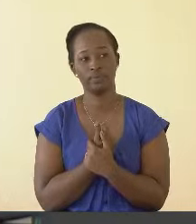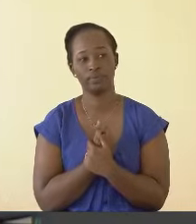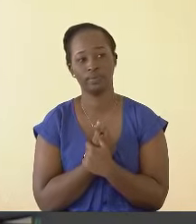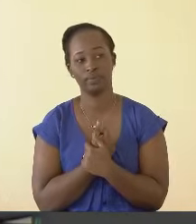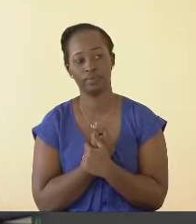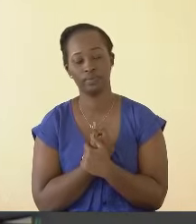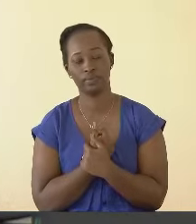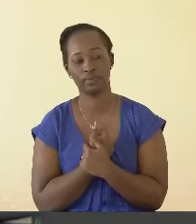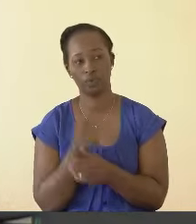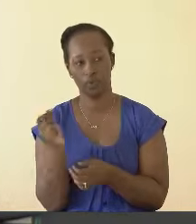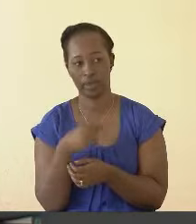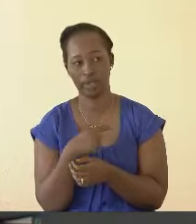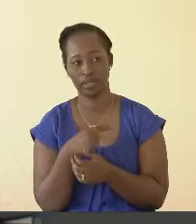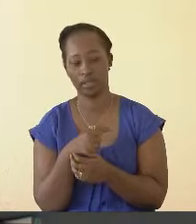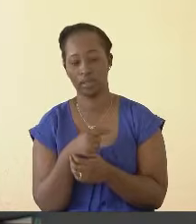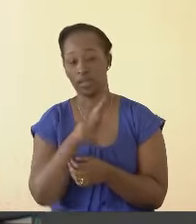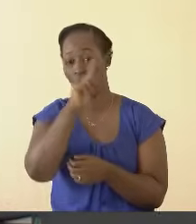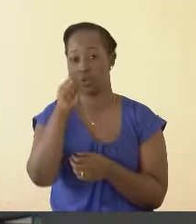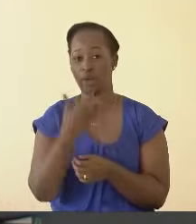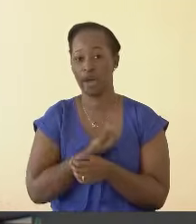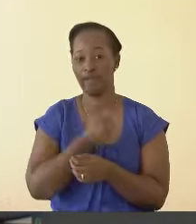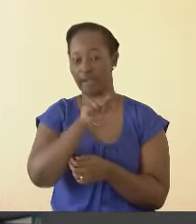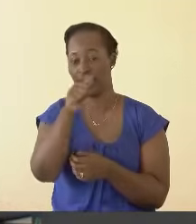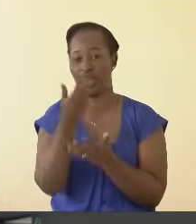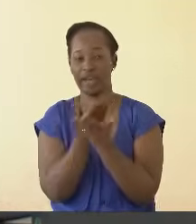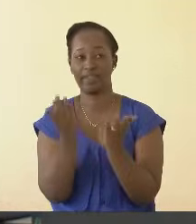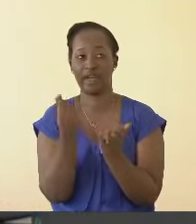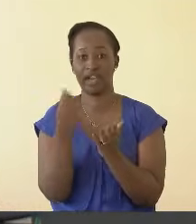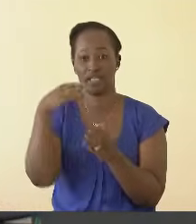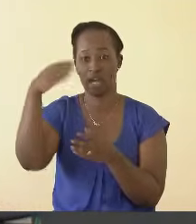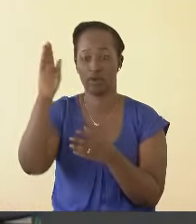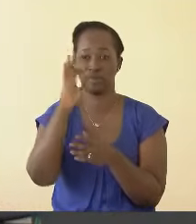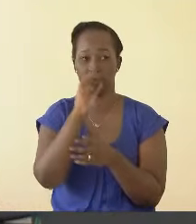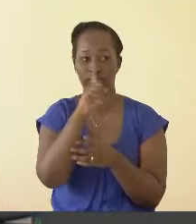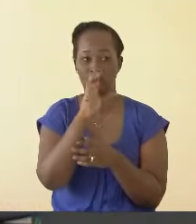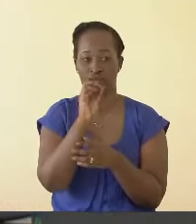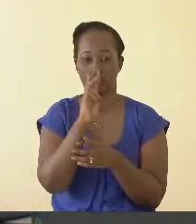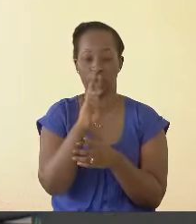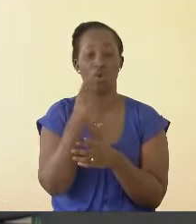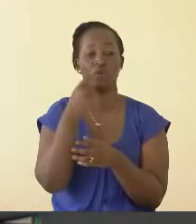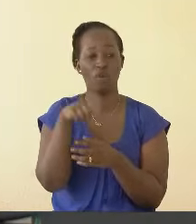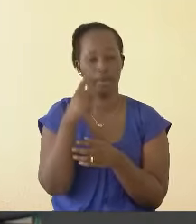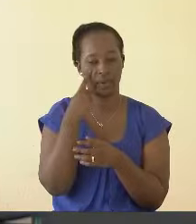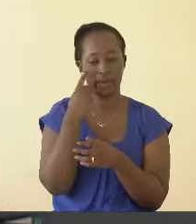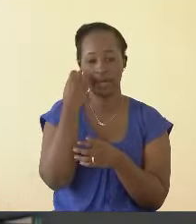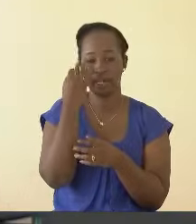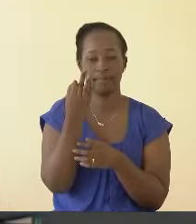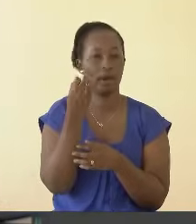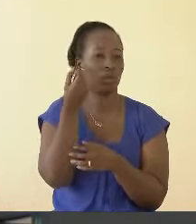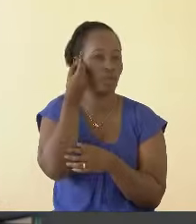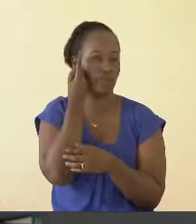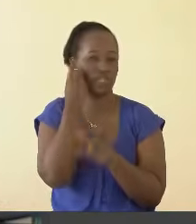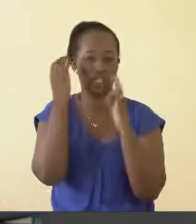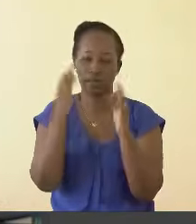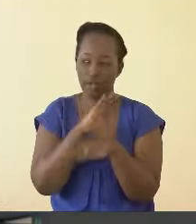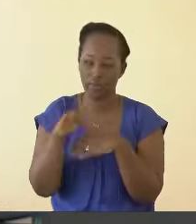250,000 per month. Do you have any other cash outflow? So you have to check if you have listed all